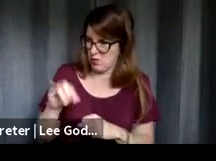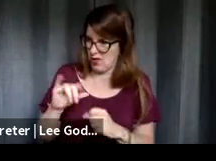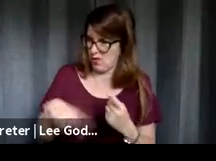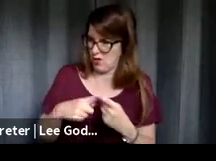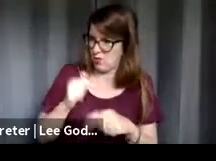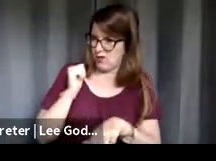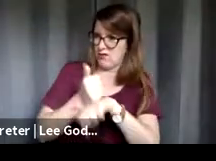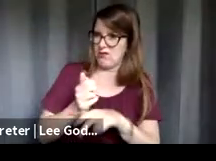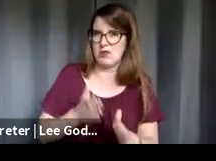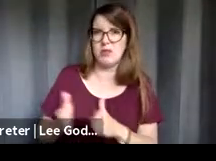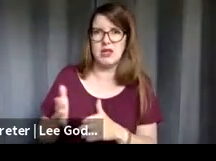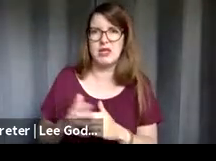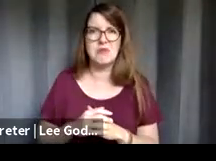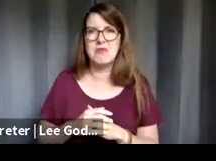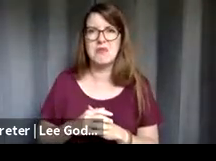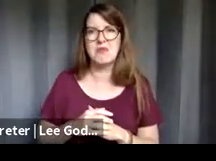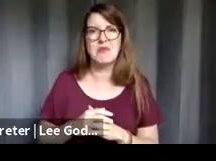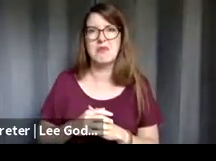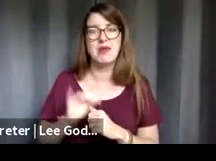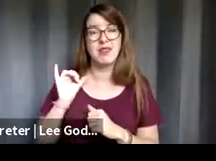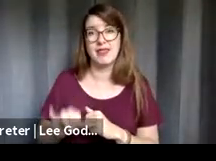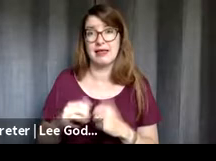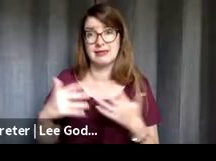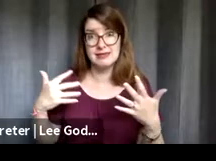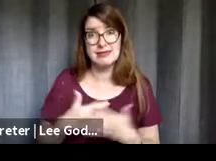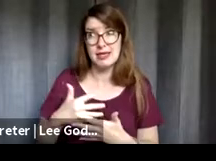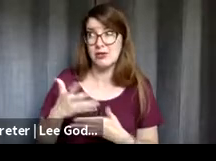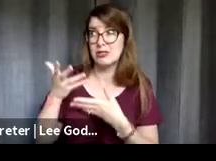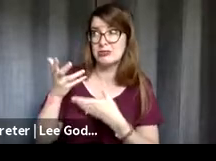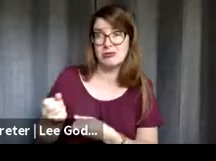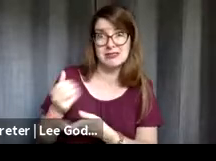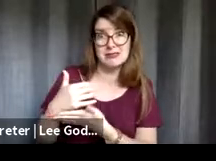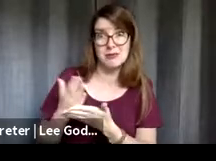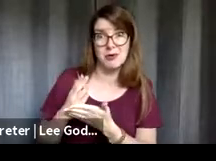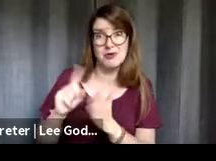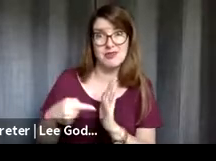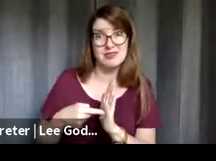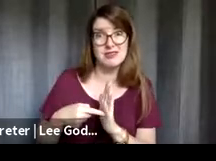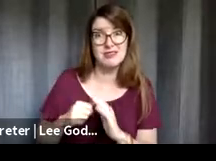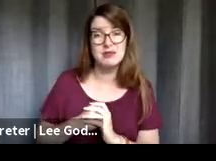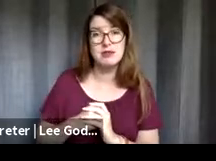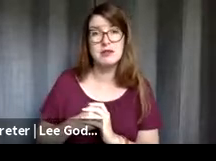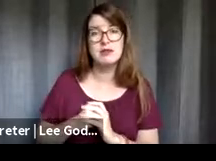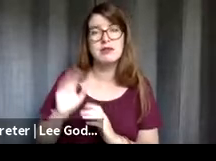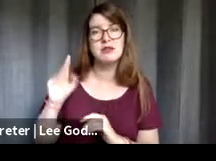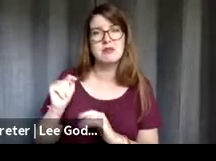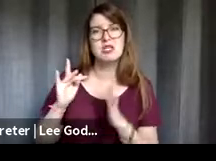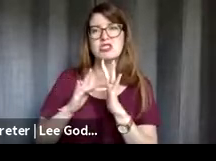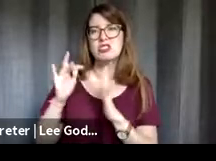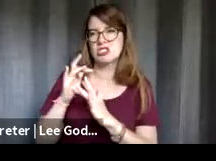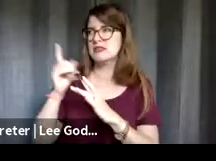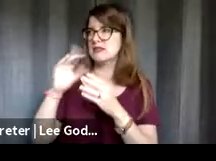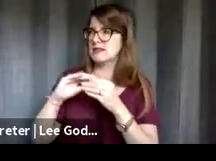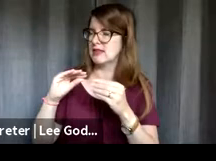we set the plan in place. And that's the scary, trusting part about it. But Jesus said it,